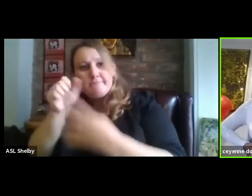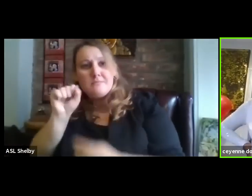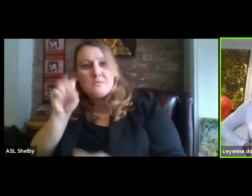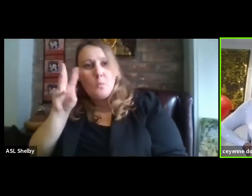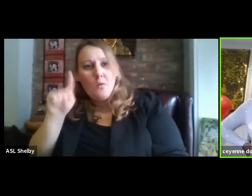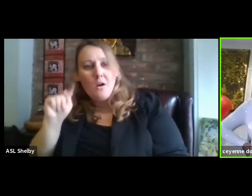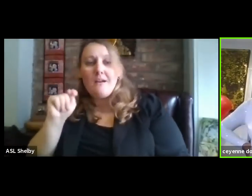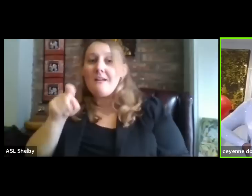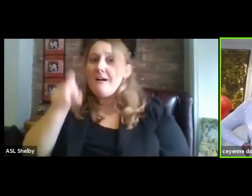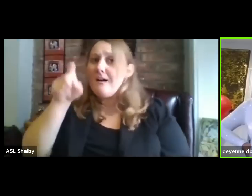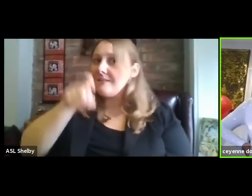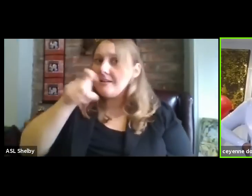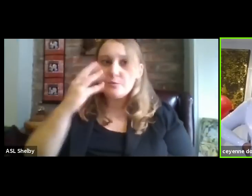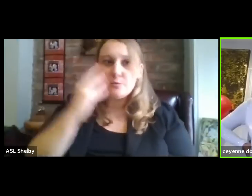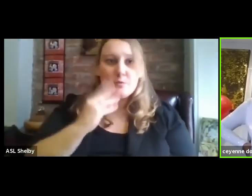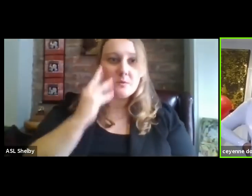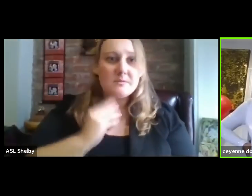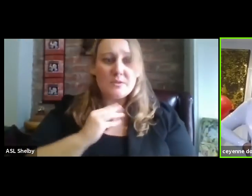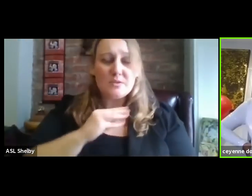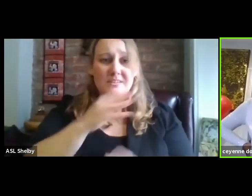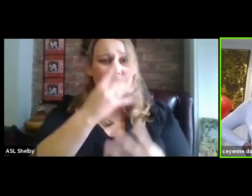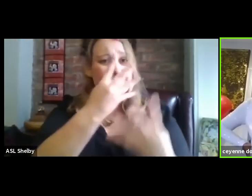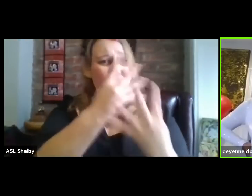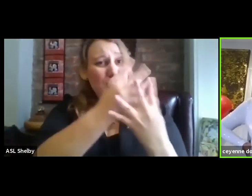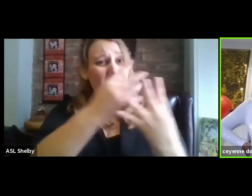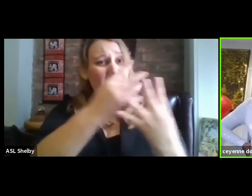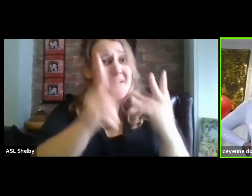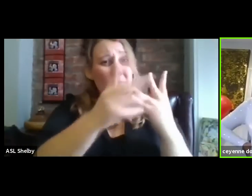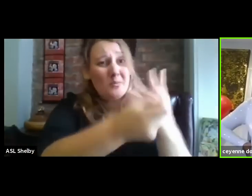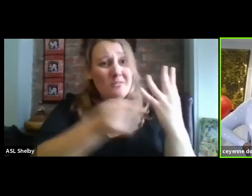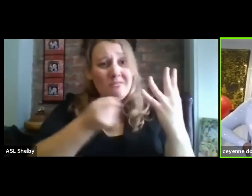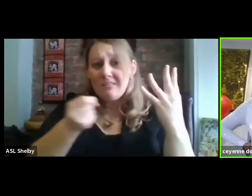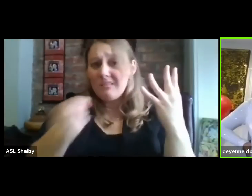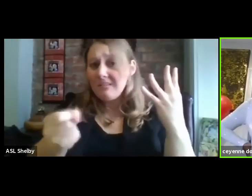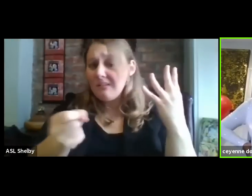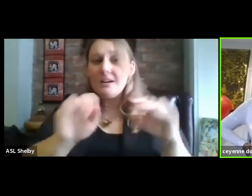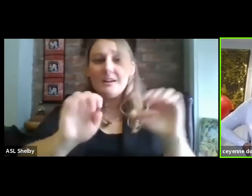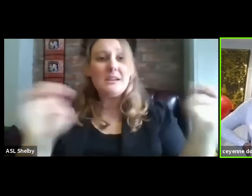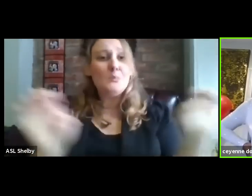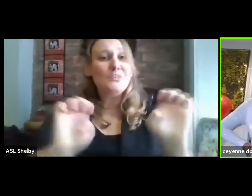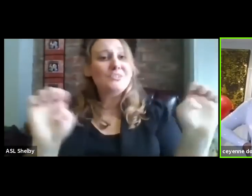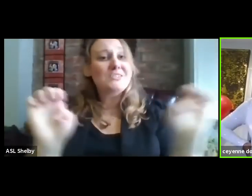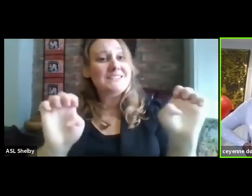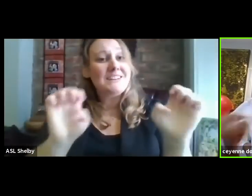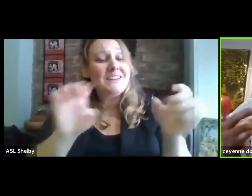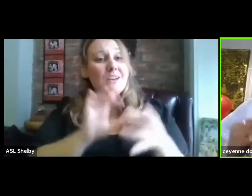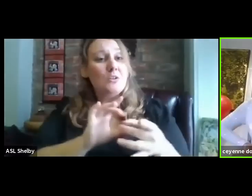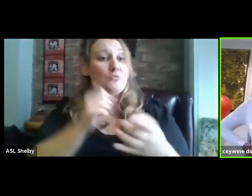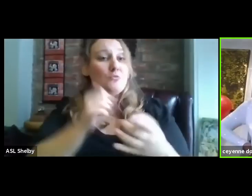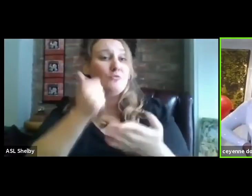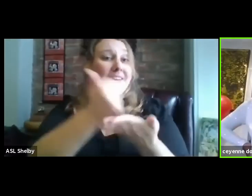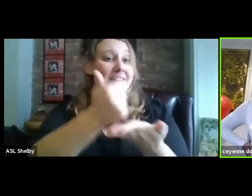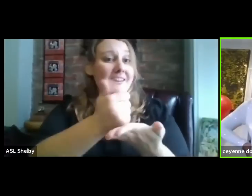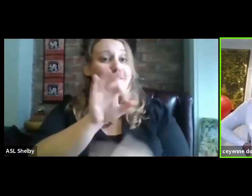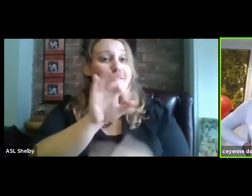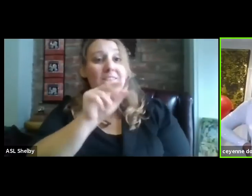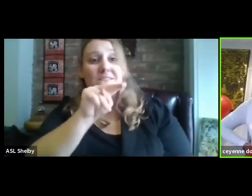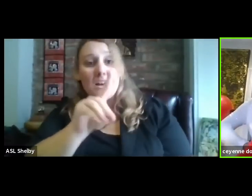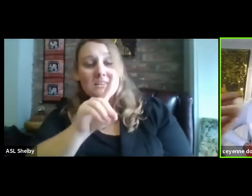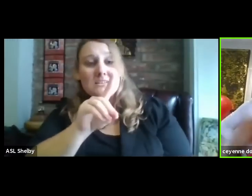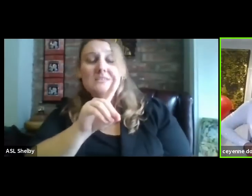of jail. The Emergency Relief Fund, bailing people out is the best thing in the world, but giving them